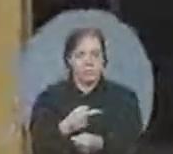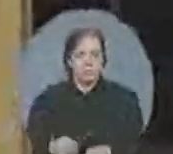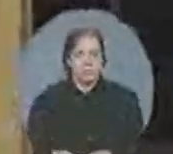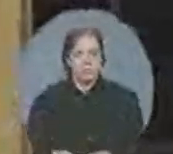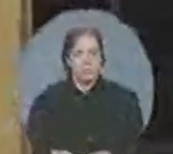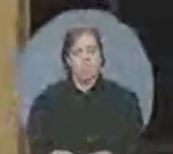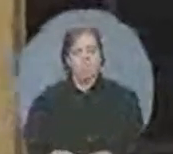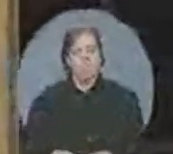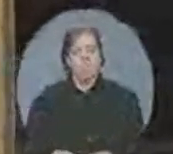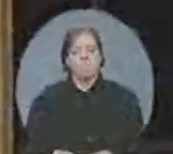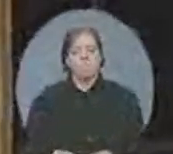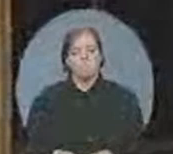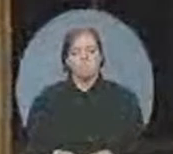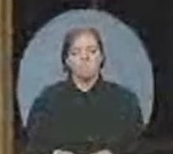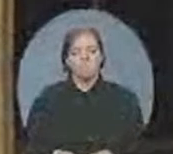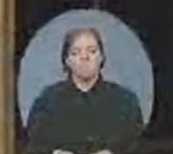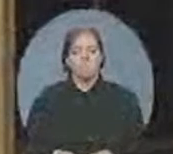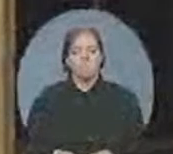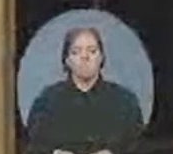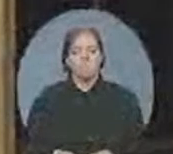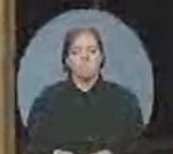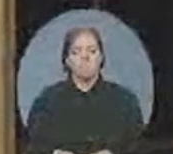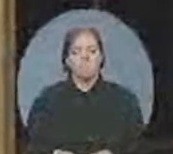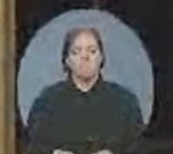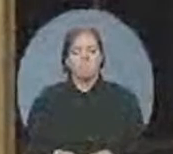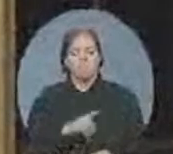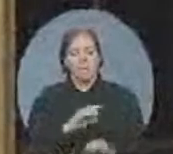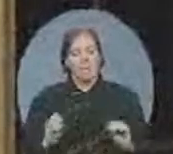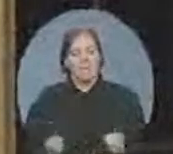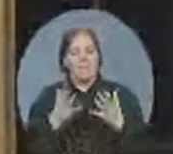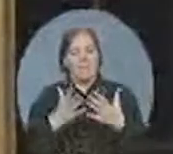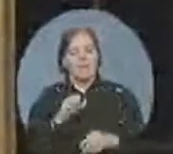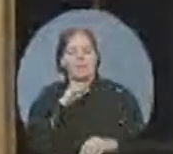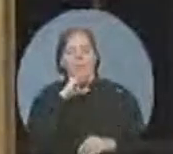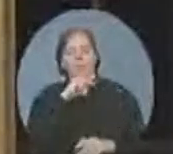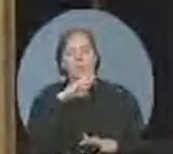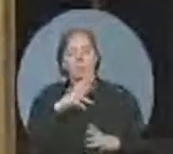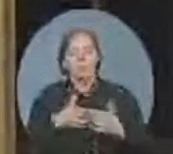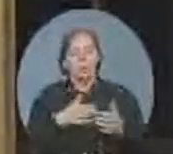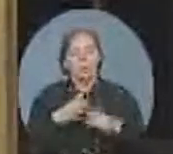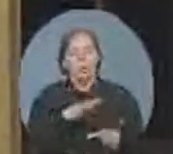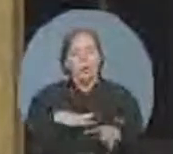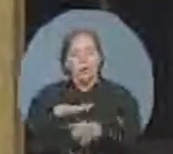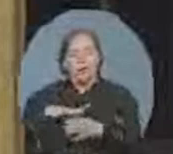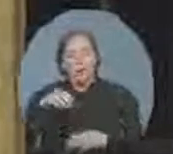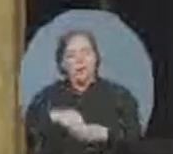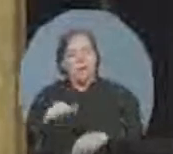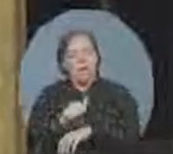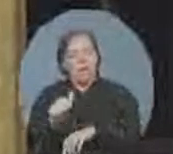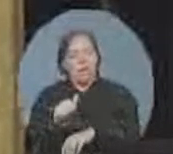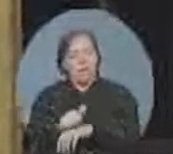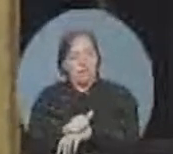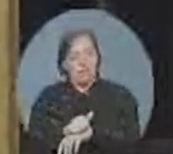Alberta. The toxic tar sands project, which they support, will spew out 60% more toxins under their watch. The